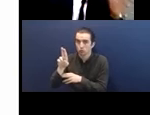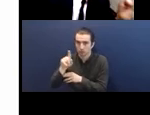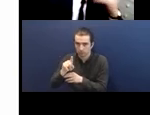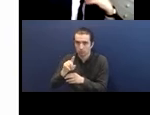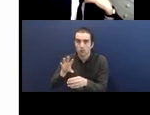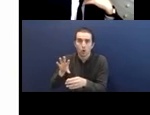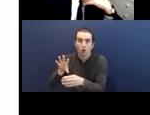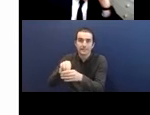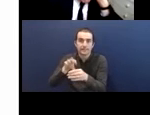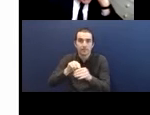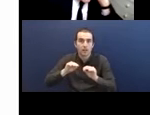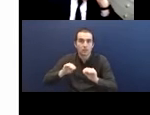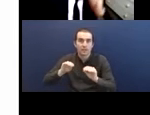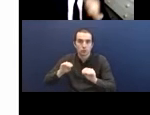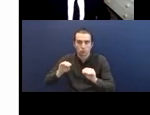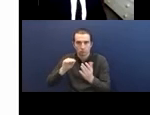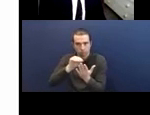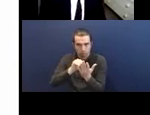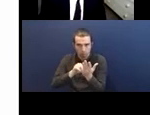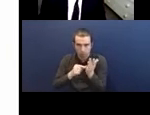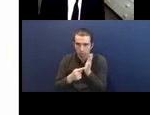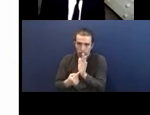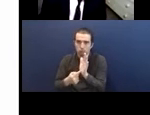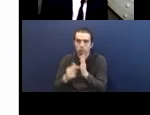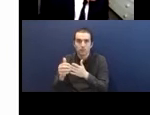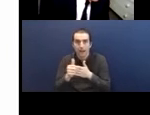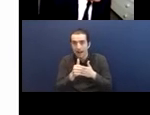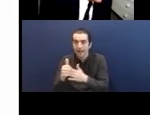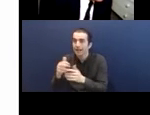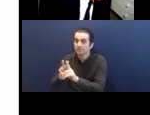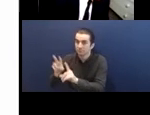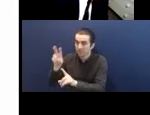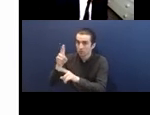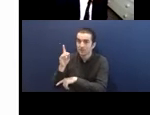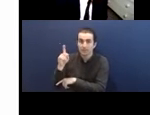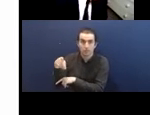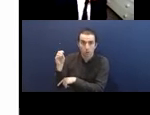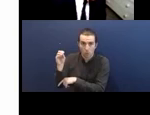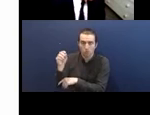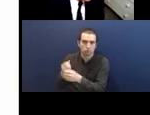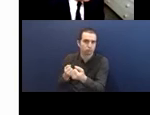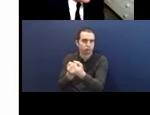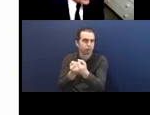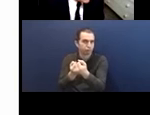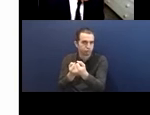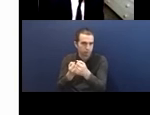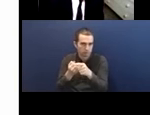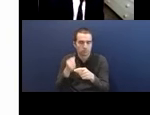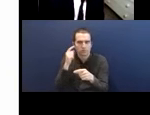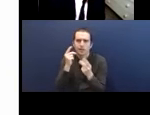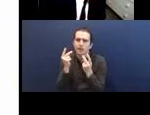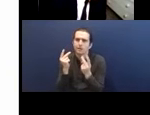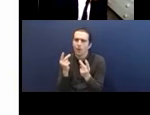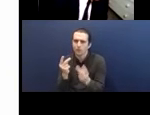and there's next to it is a capacity building we did on inclusive education in South Africa. The third picture shows an